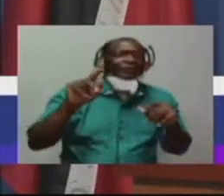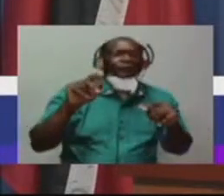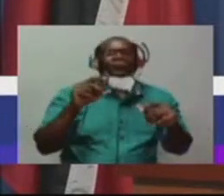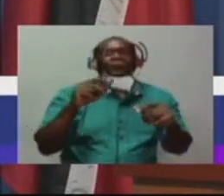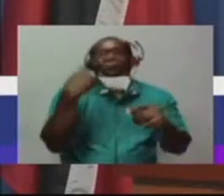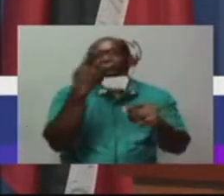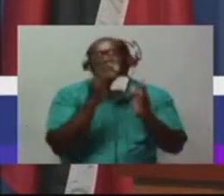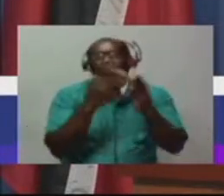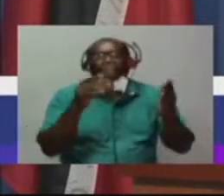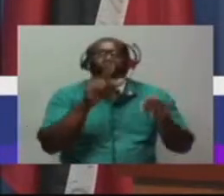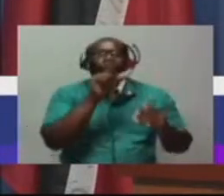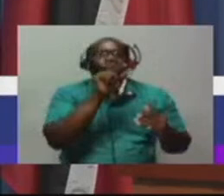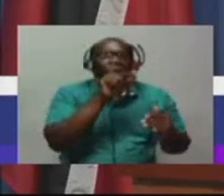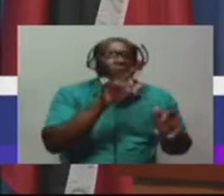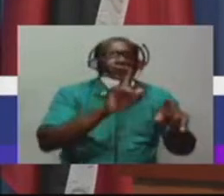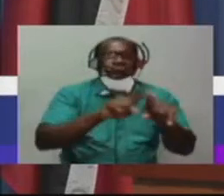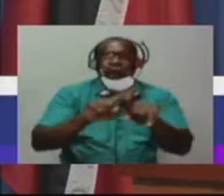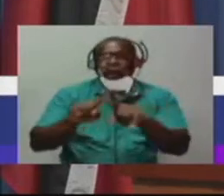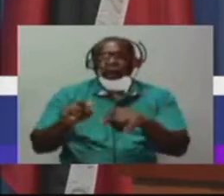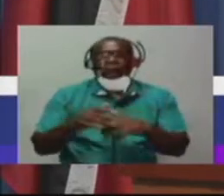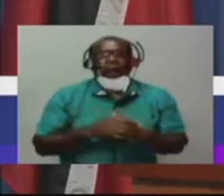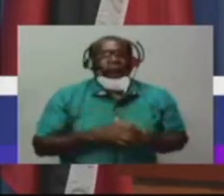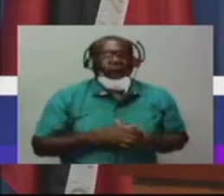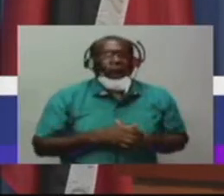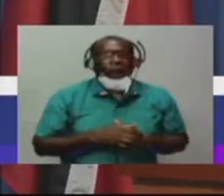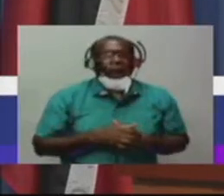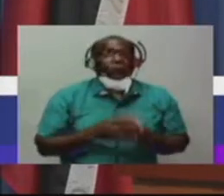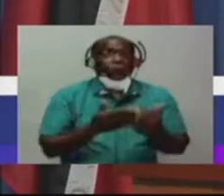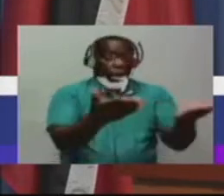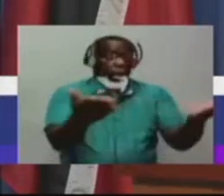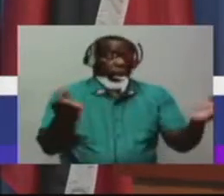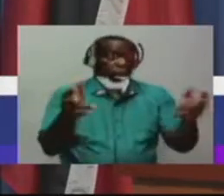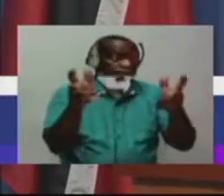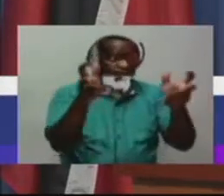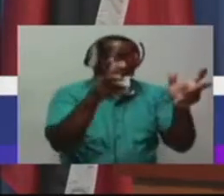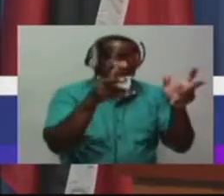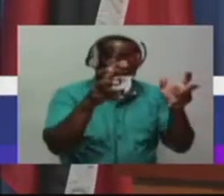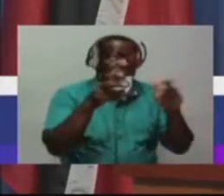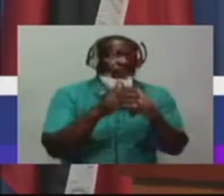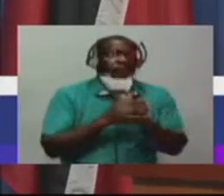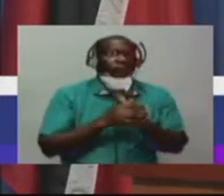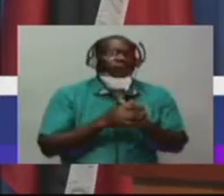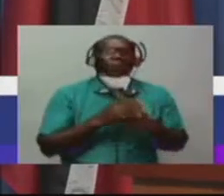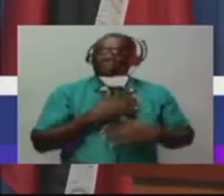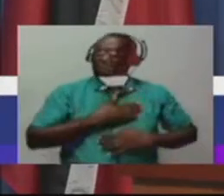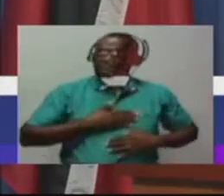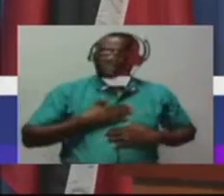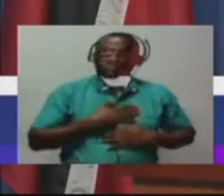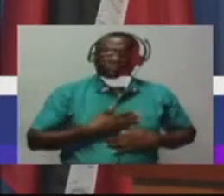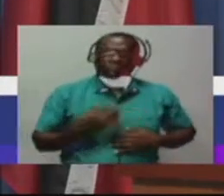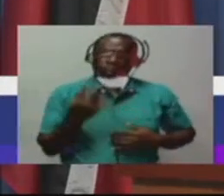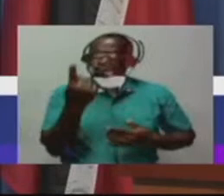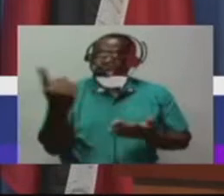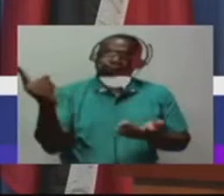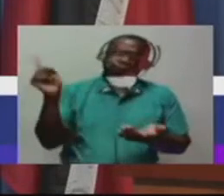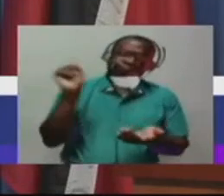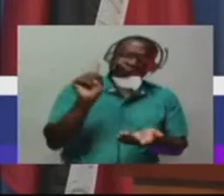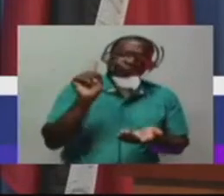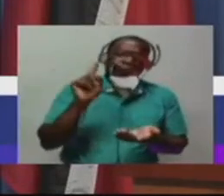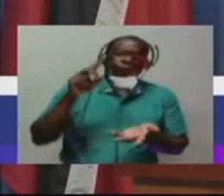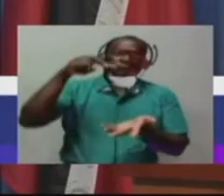It is my pleasure today to stand before you in a country that is